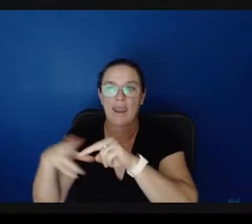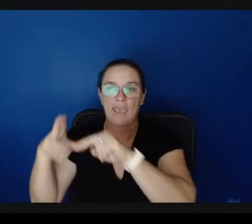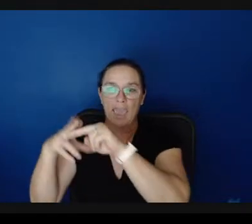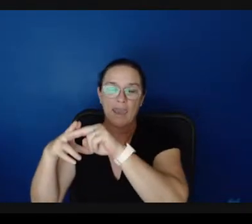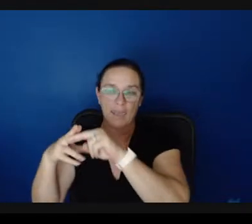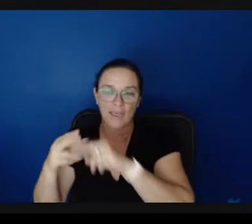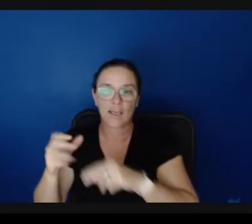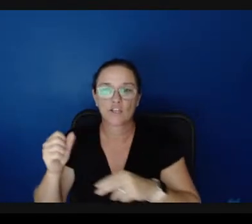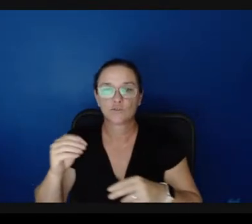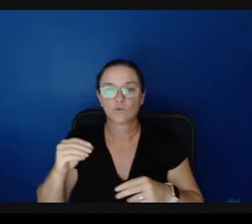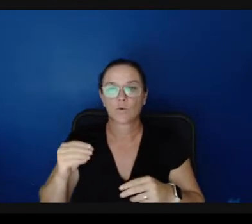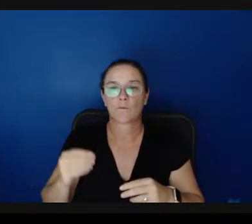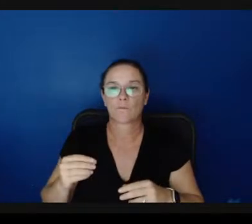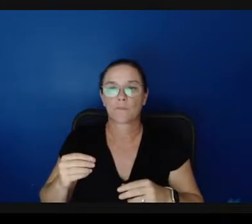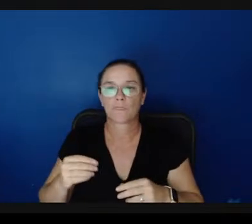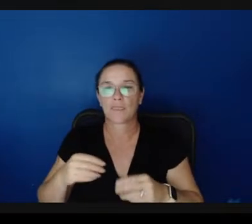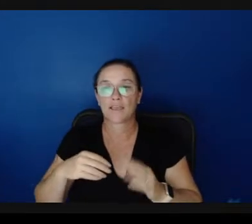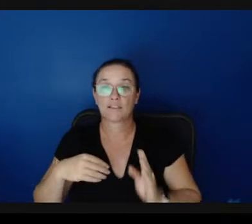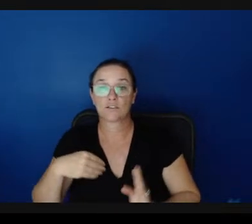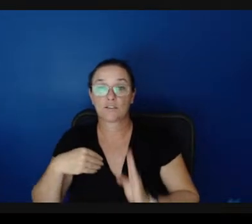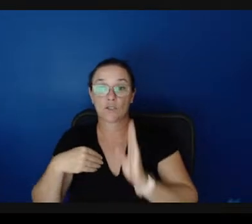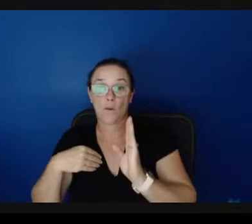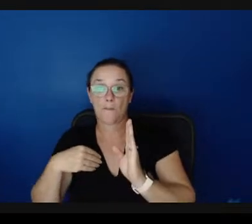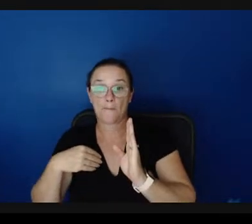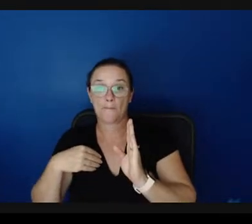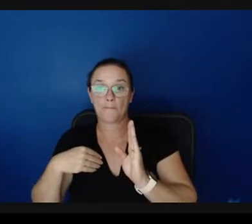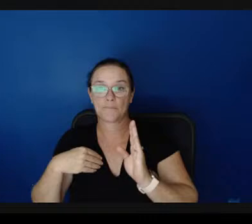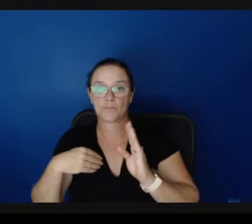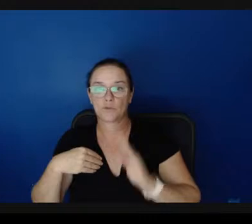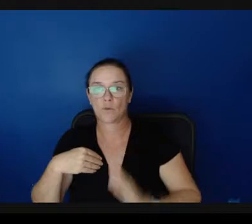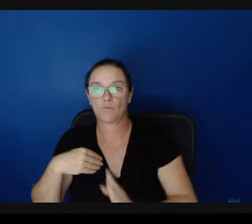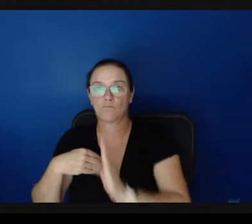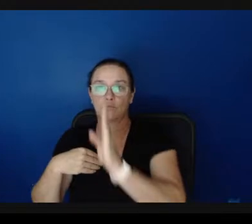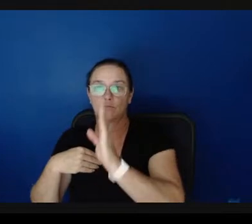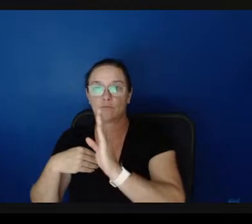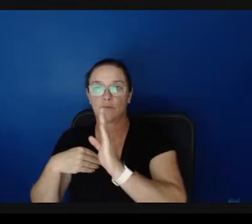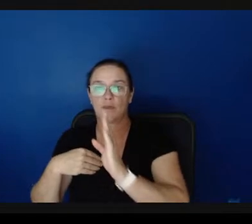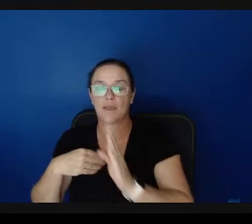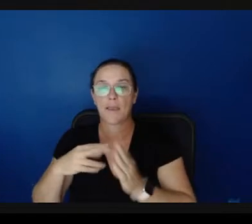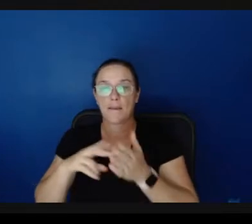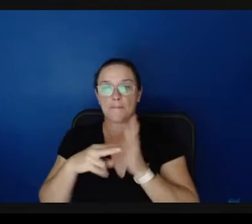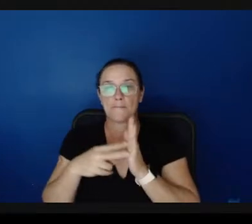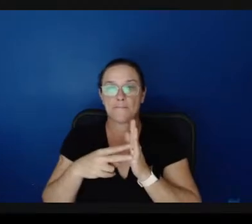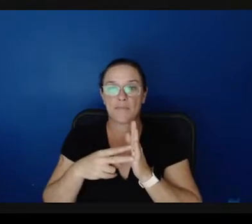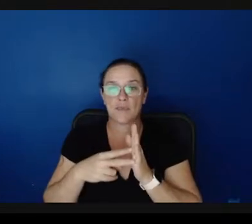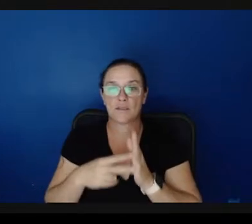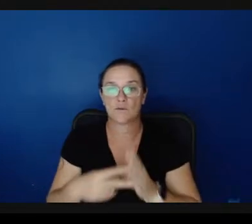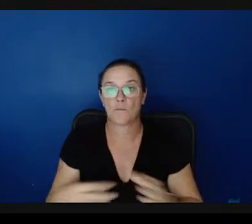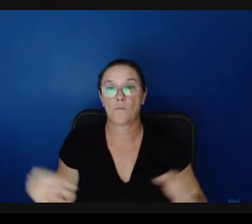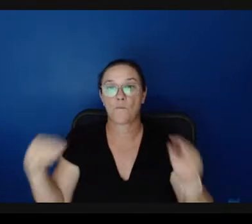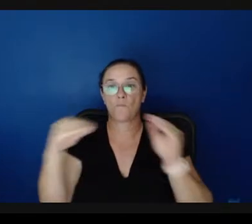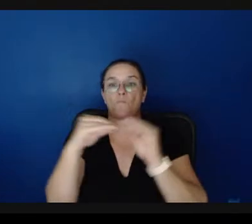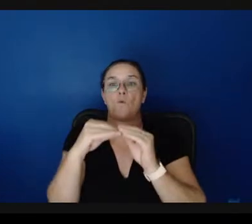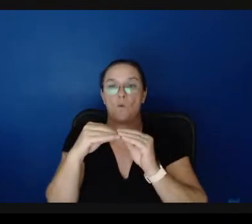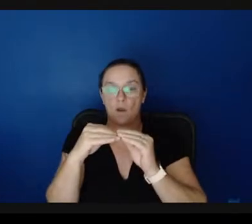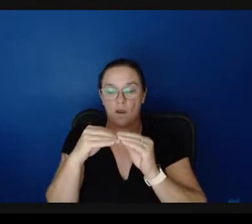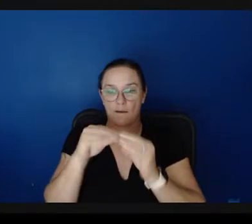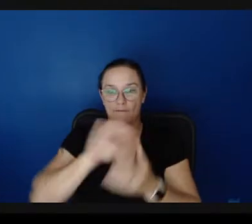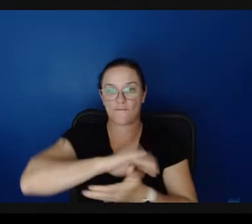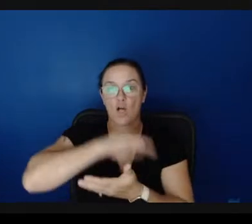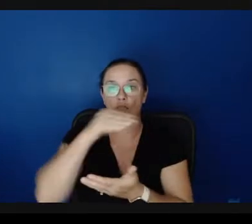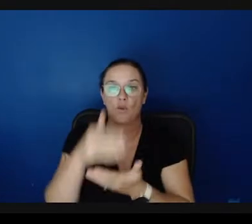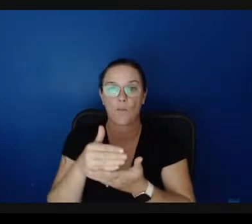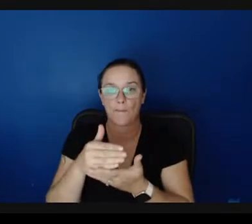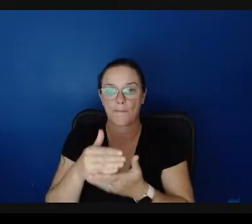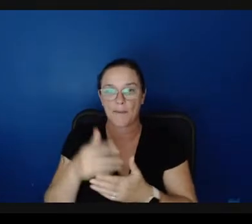how steep is the slope. If it's going up steeply like this, then those are big volume eruptions because you see we're going, let's call